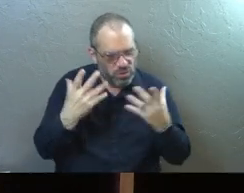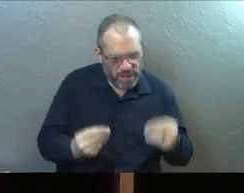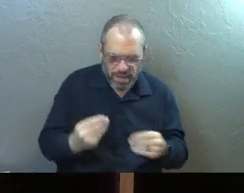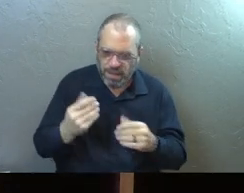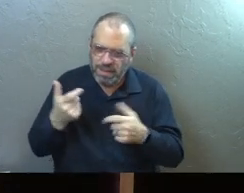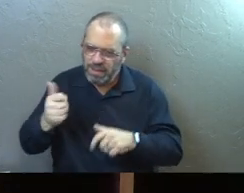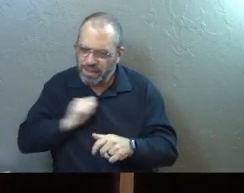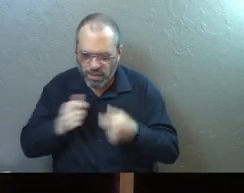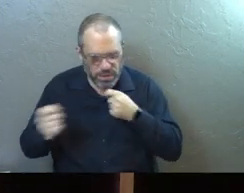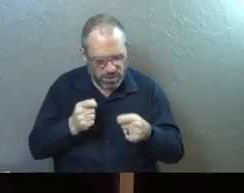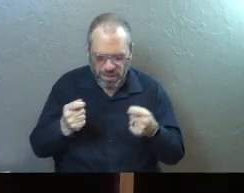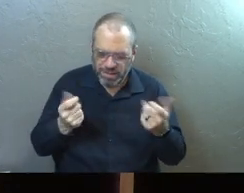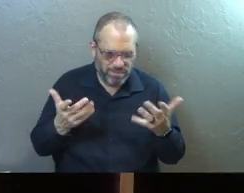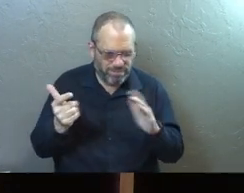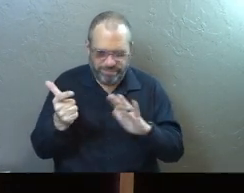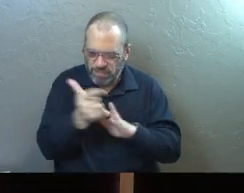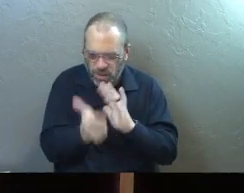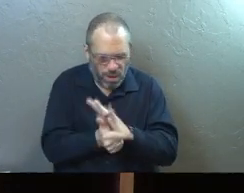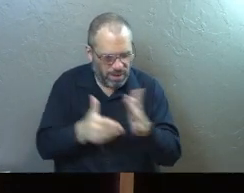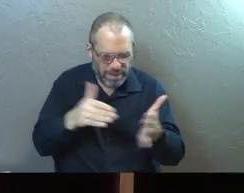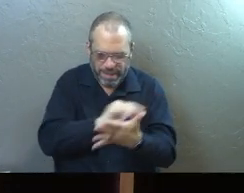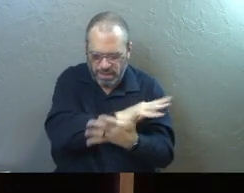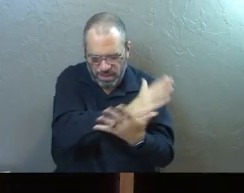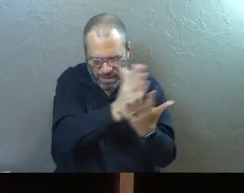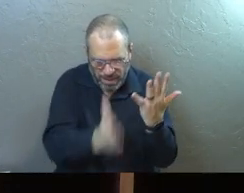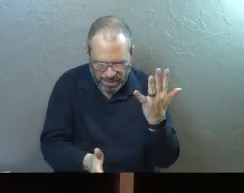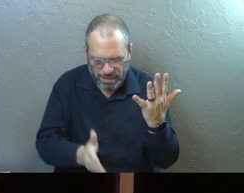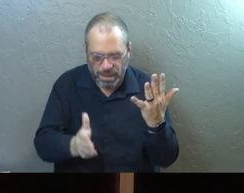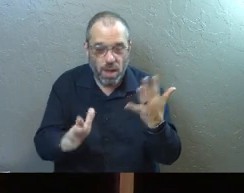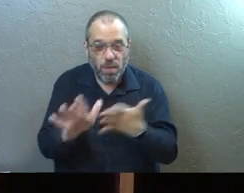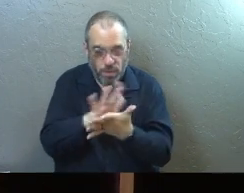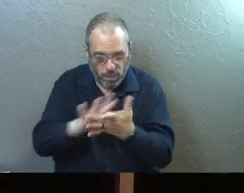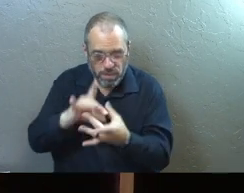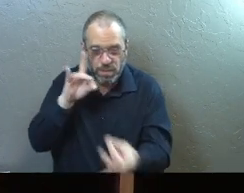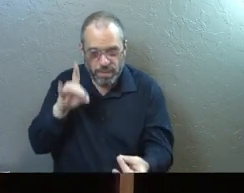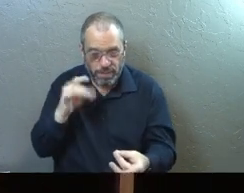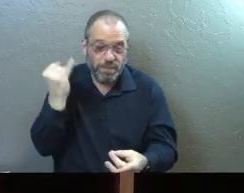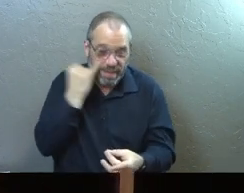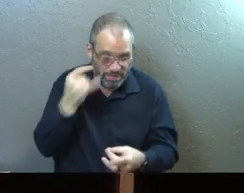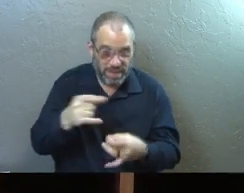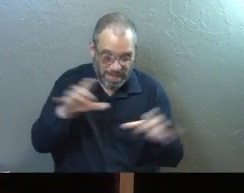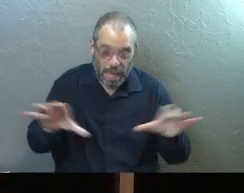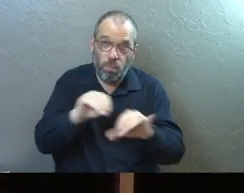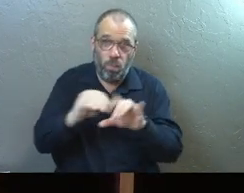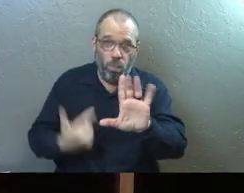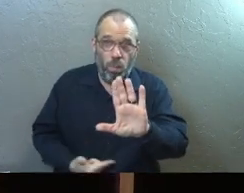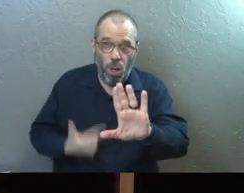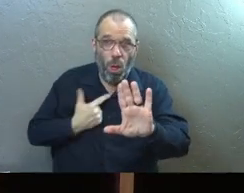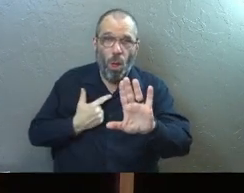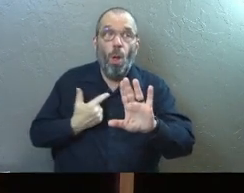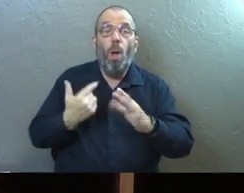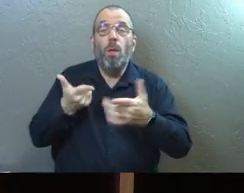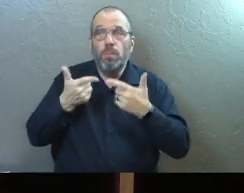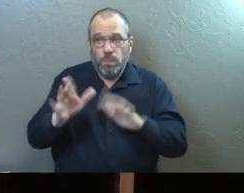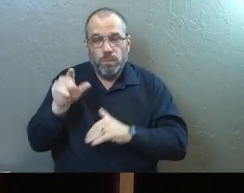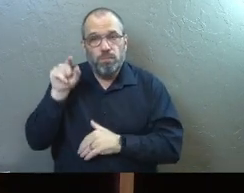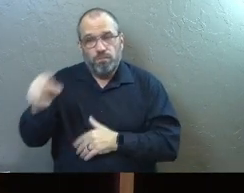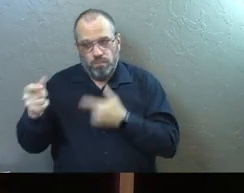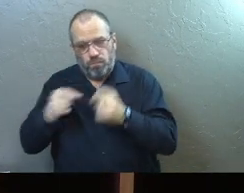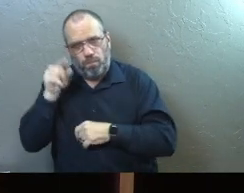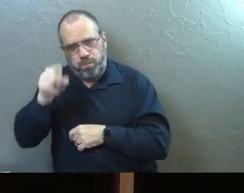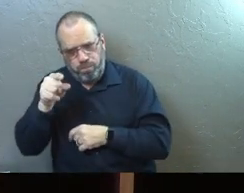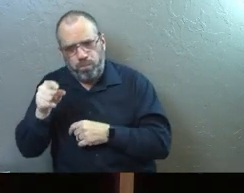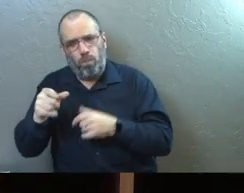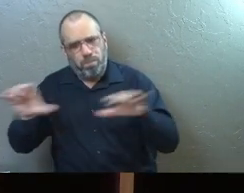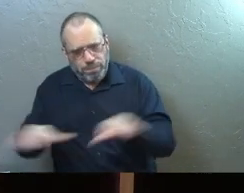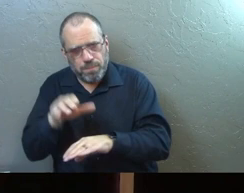gentleness, self-control. There's no law against these things. So the Holy Spirit, if he's acting in your life, if you let him control